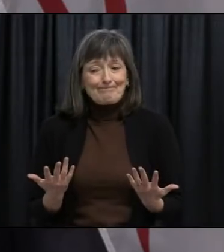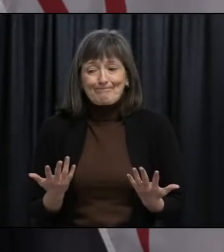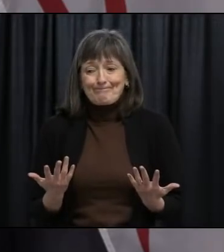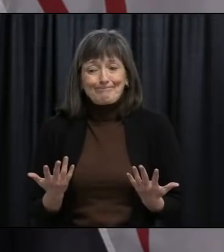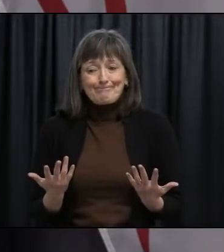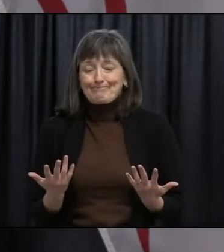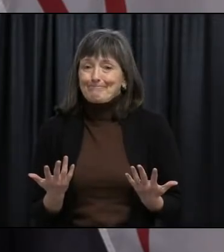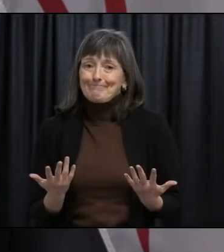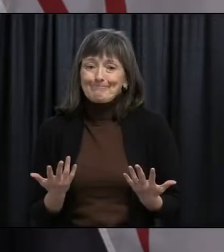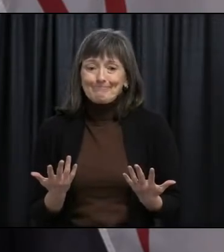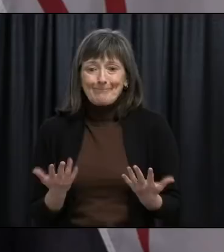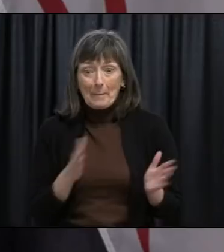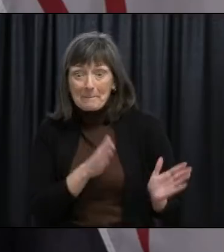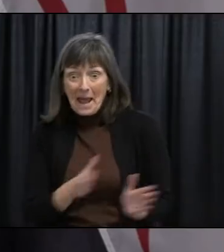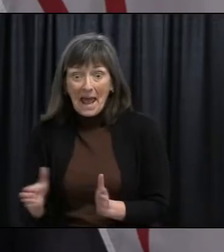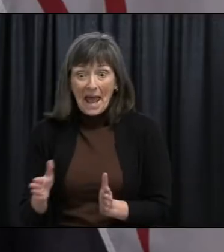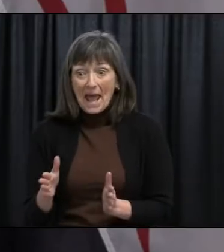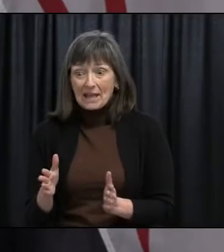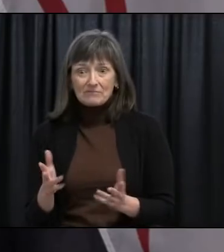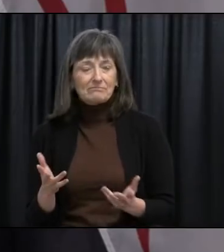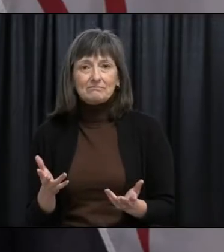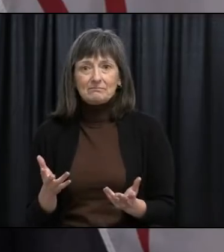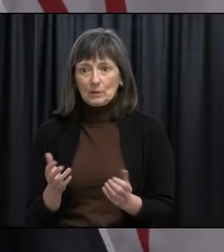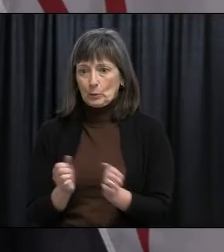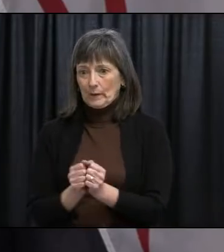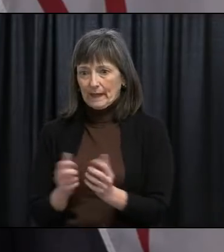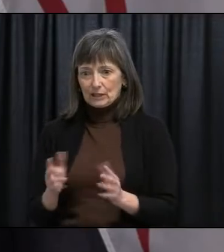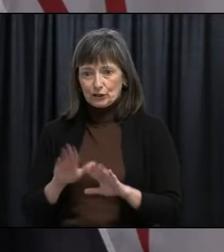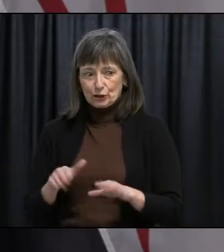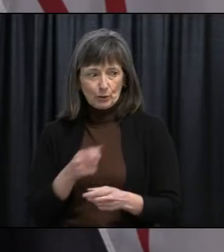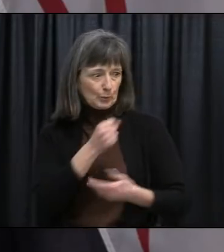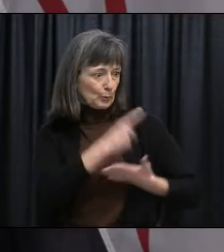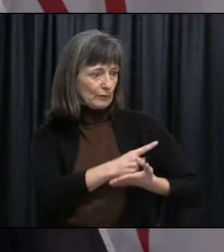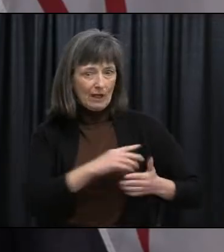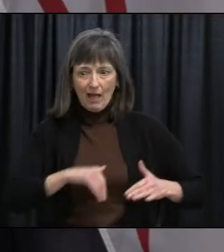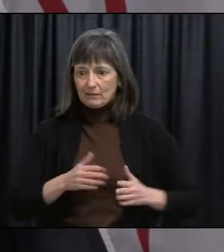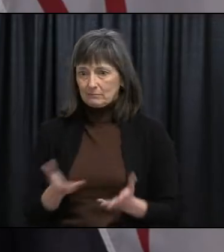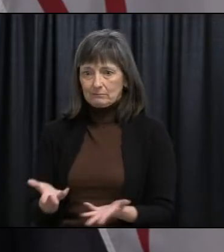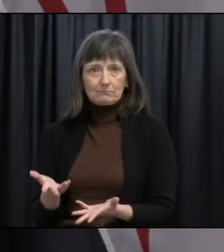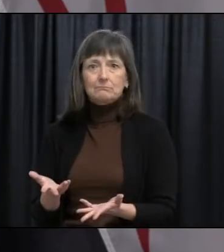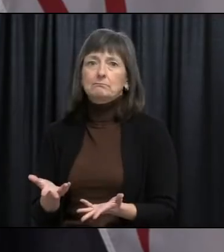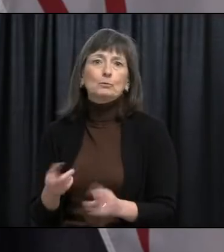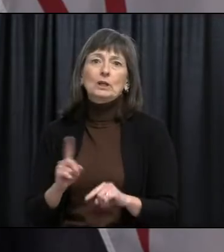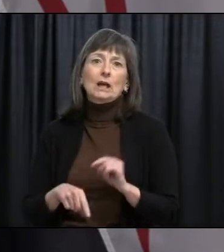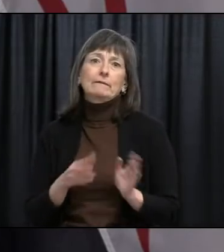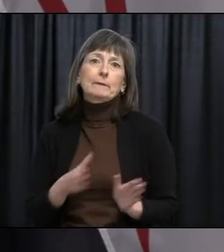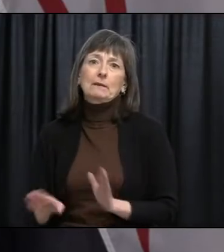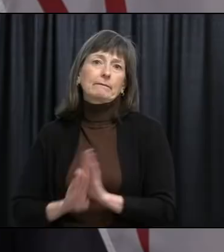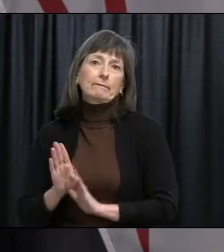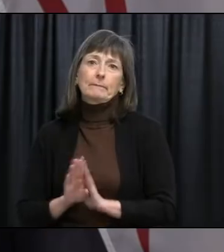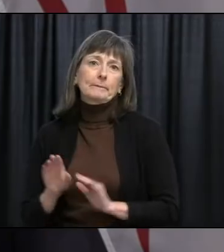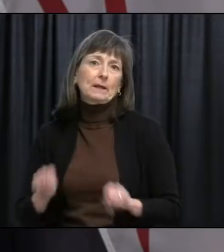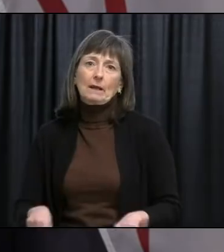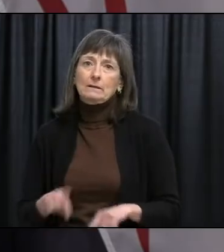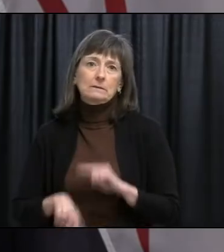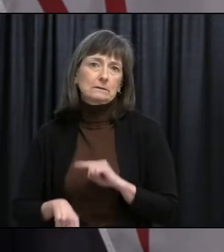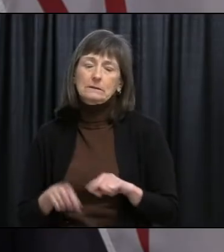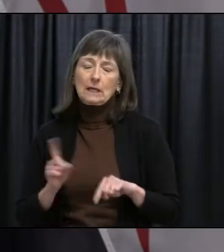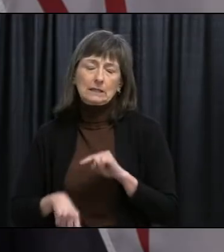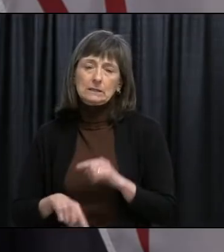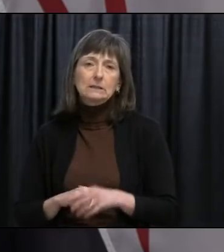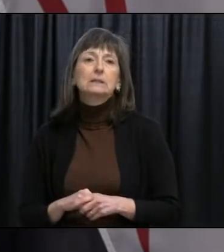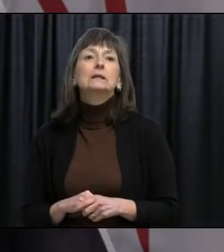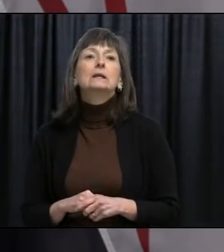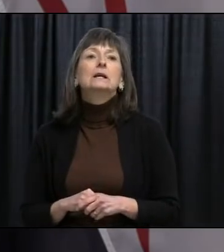is difficult to develop any kind of a vaccination plan for children when we don't have approval in that group. I'm sure as, those studies are